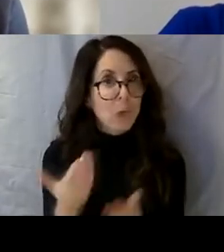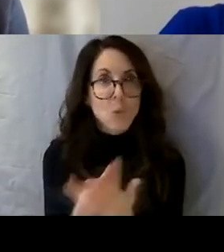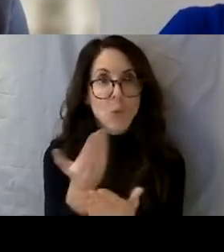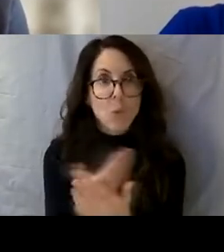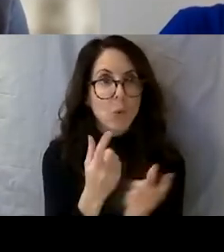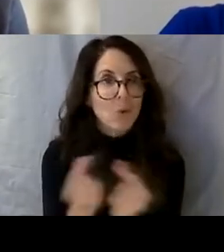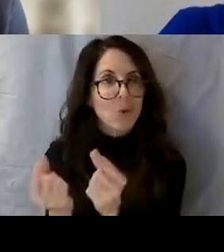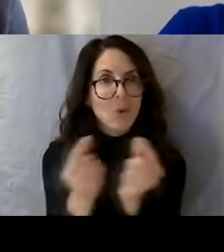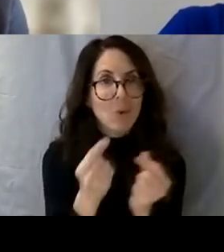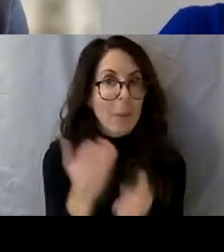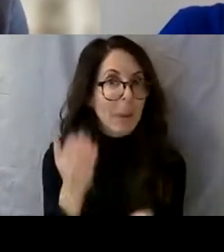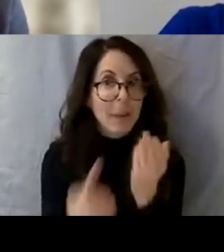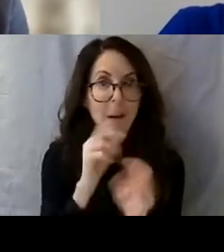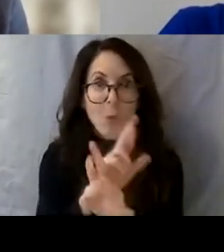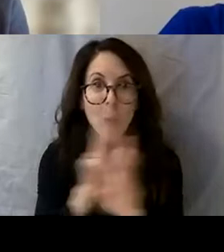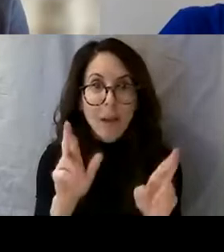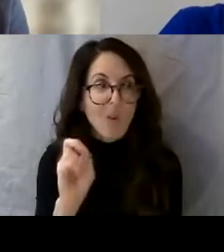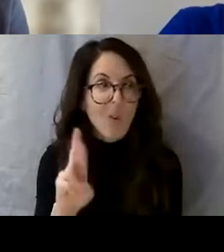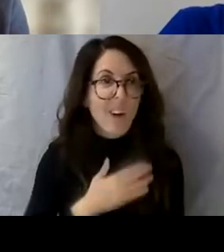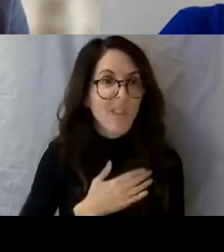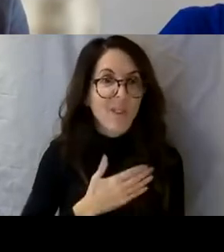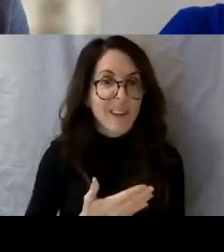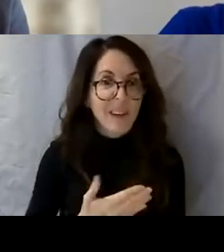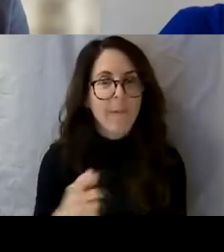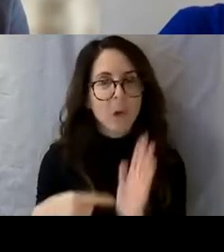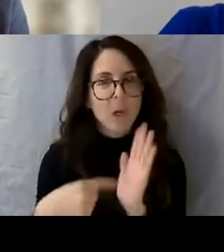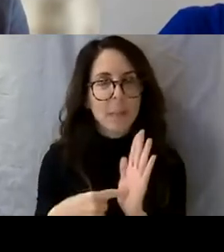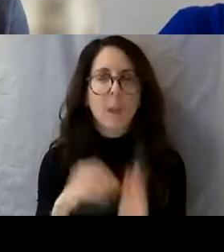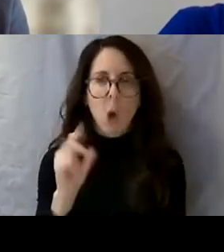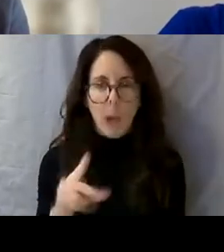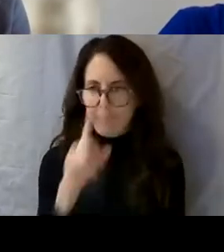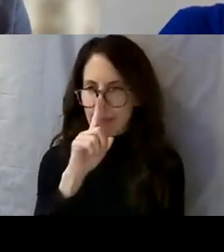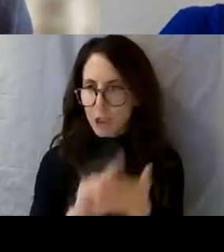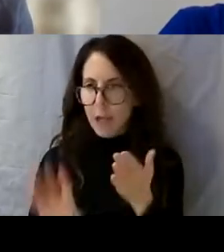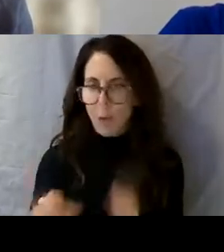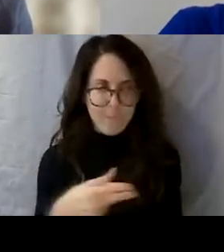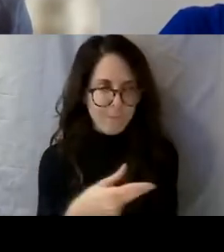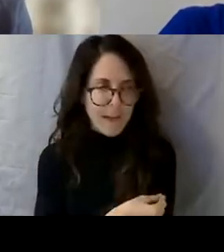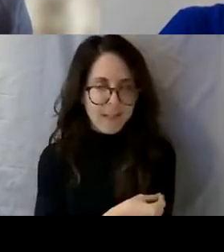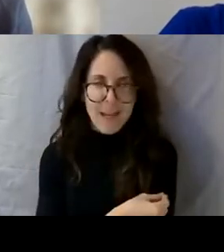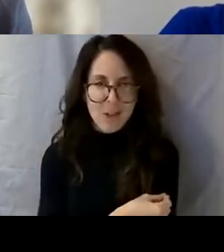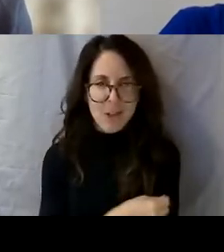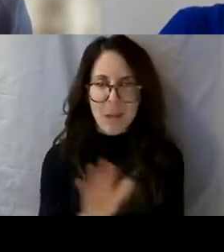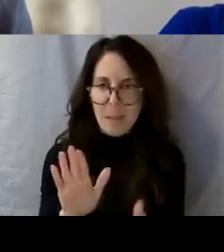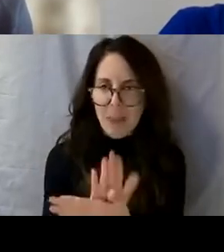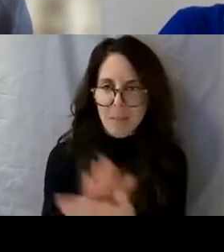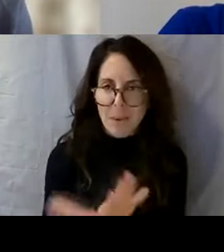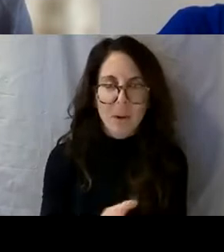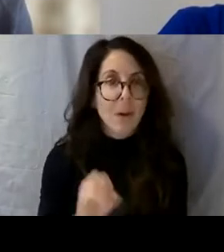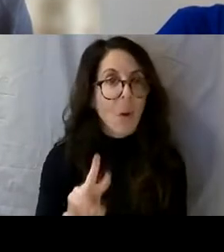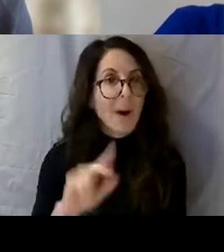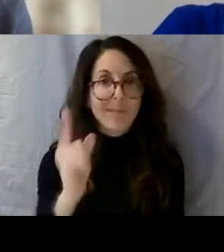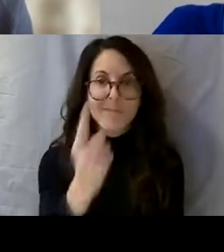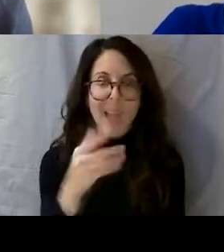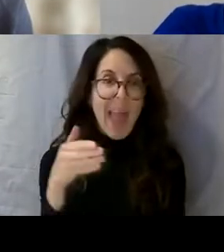not necessarily ready or willing to do, like verifying vaccination status, dealing with anti-vaxxers,